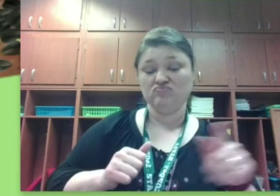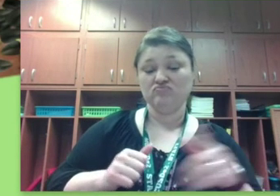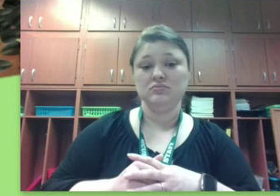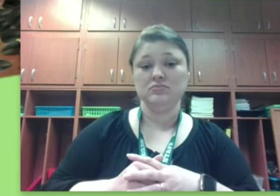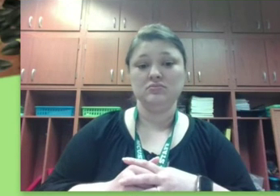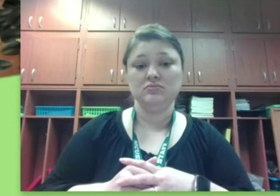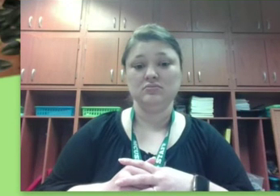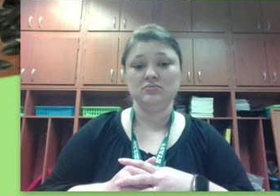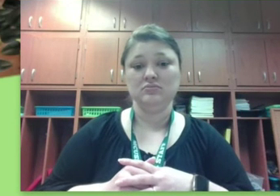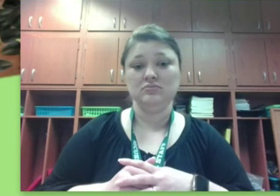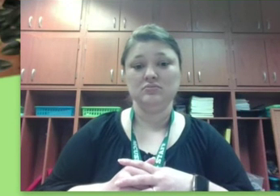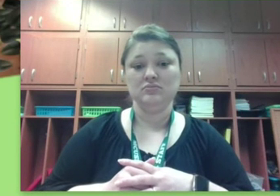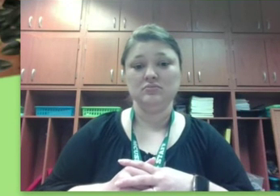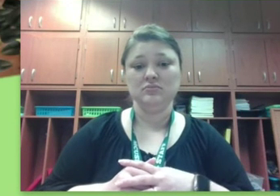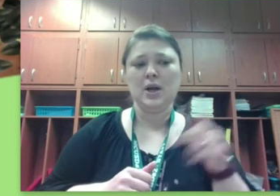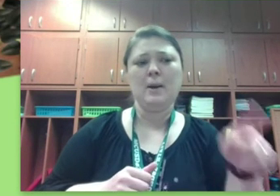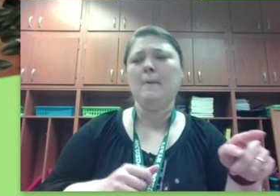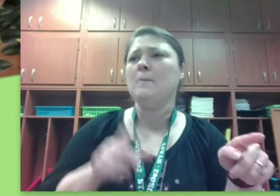This bird will call out,